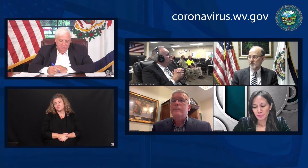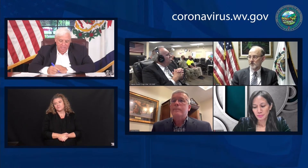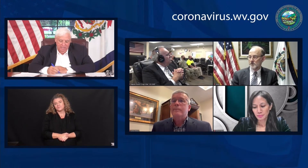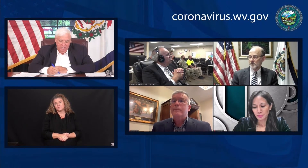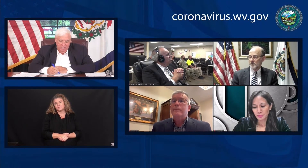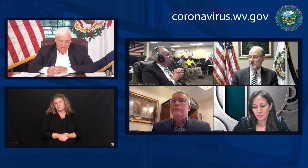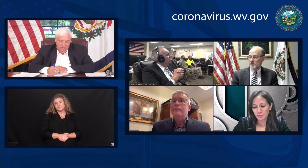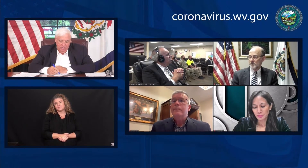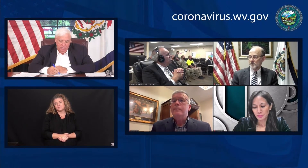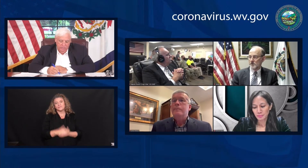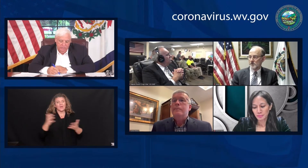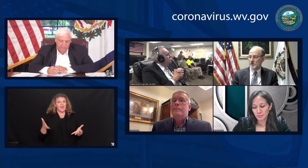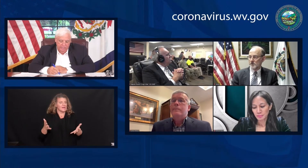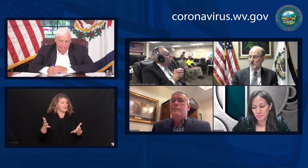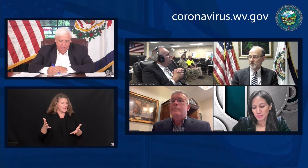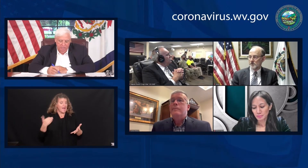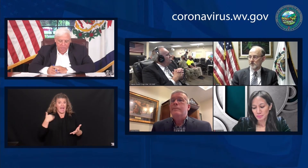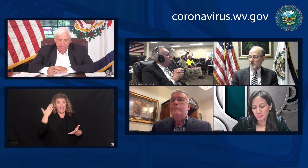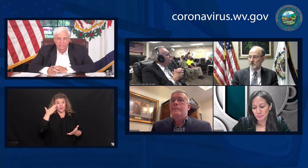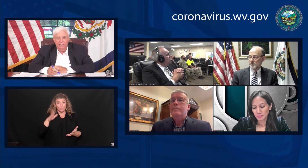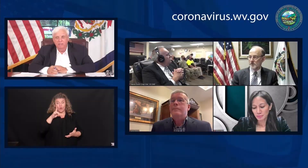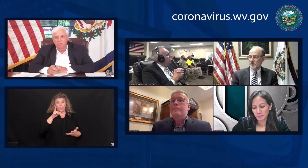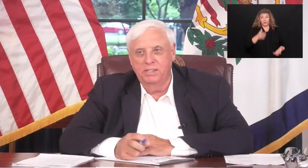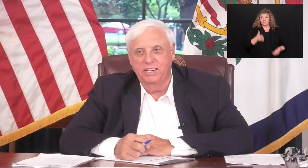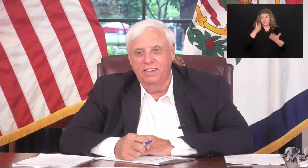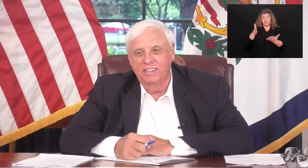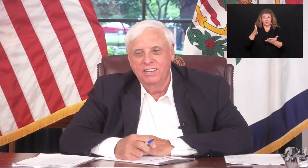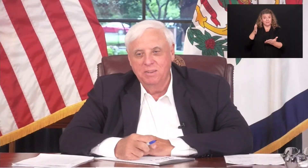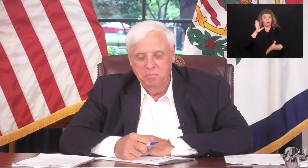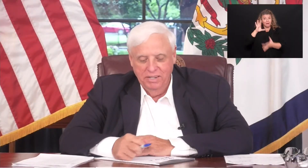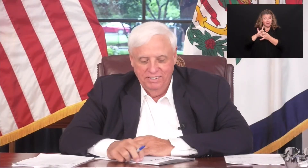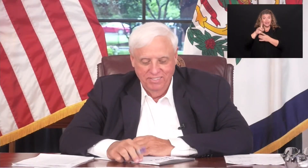I don't know what you're suggesting about Kenny, but